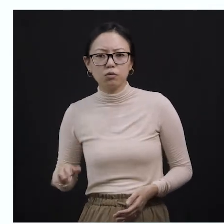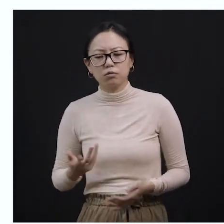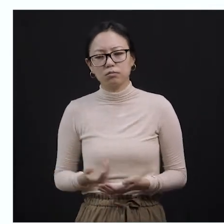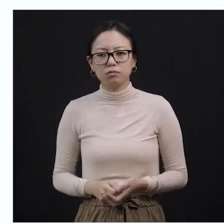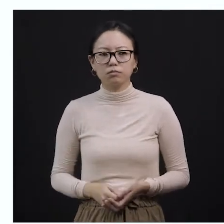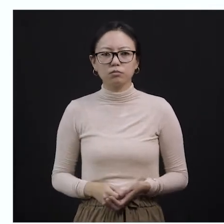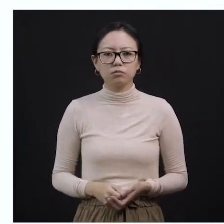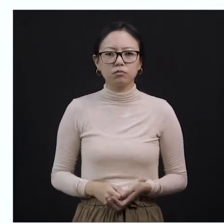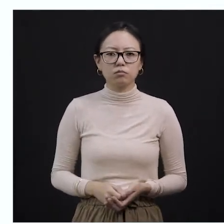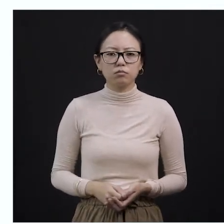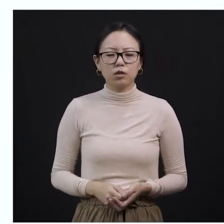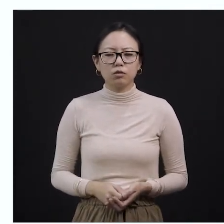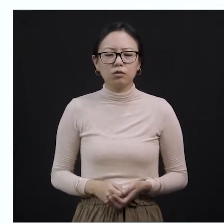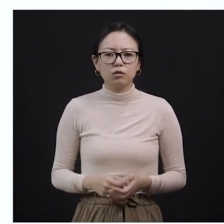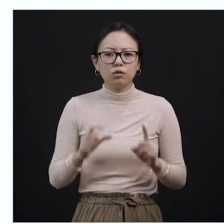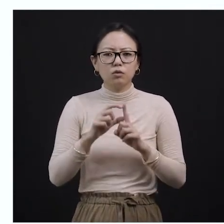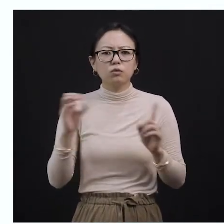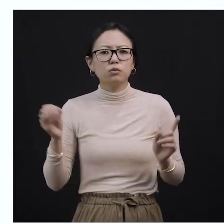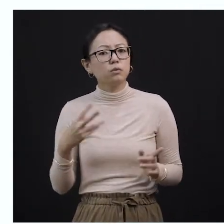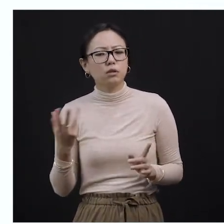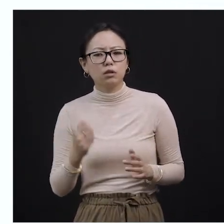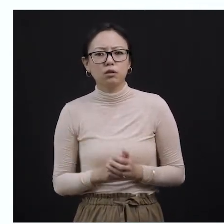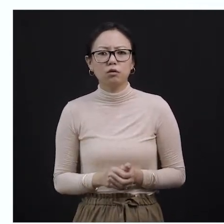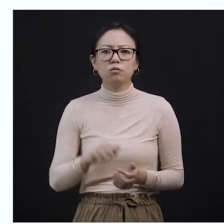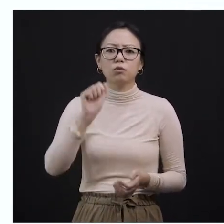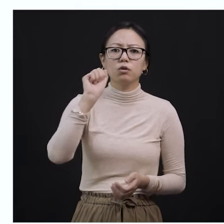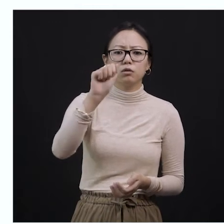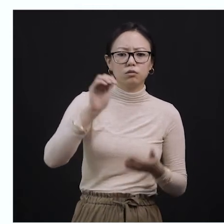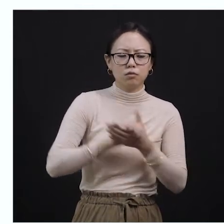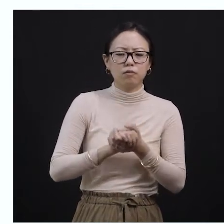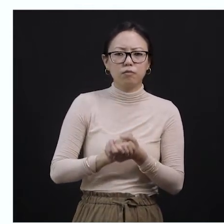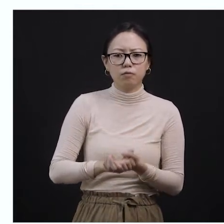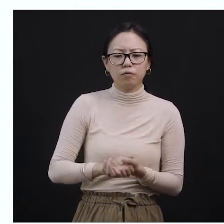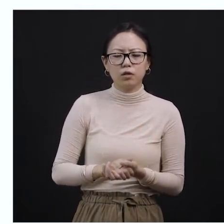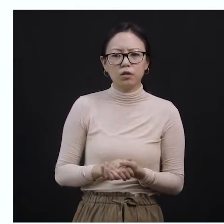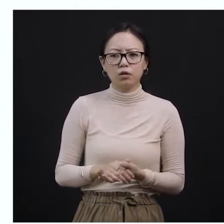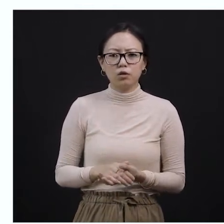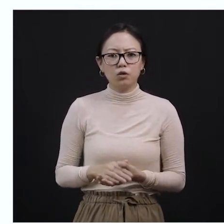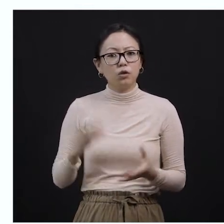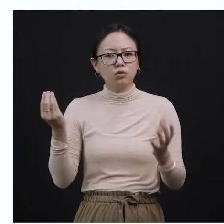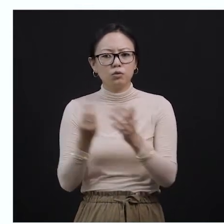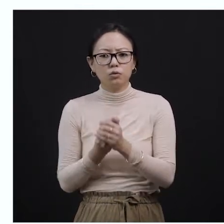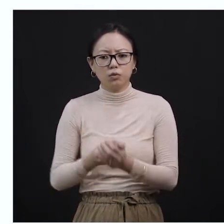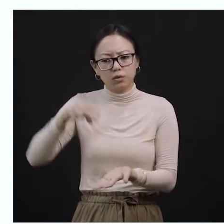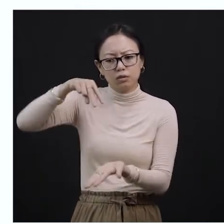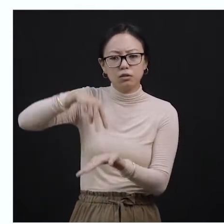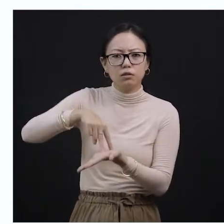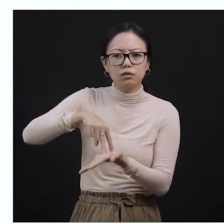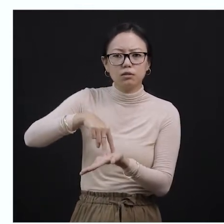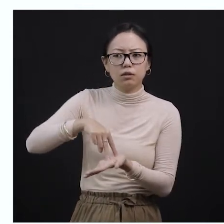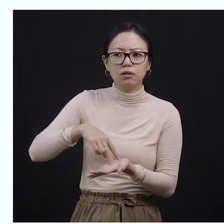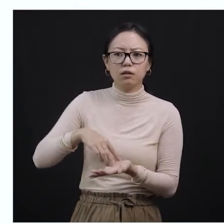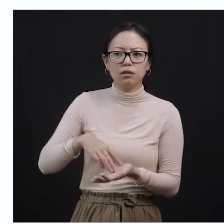height, your heights can be compared. You can see who is the tallest. So similarly, here we have one house,